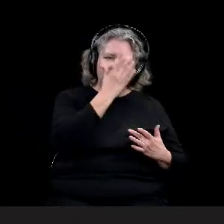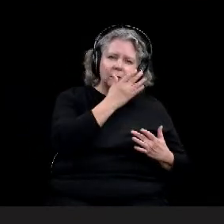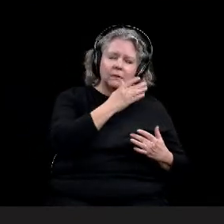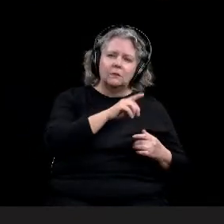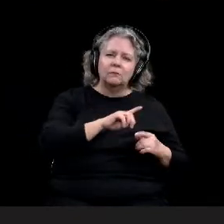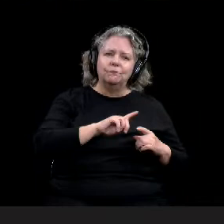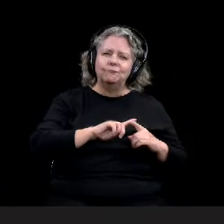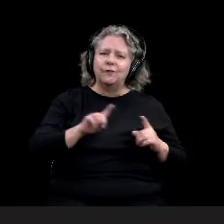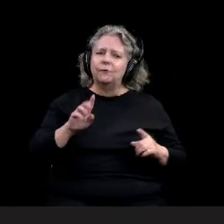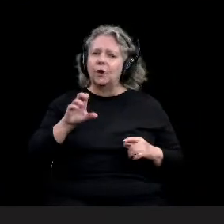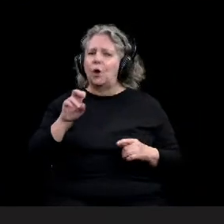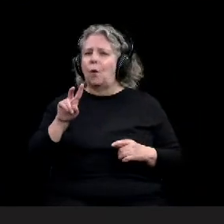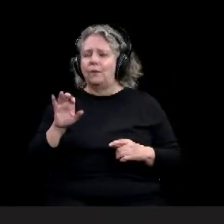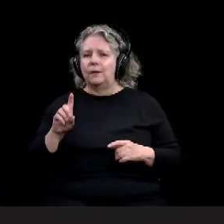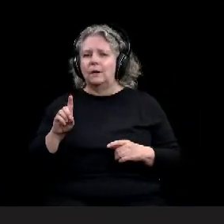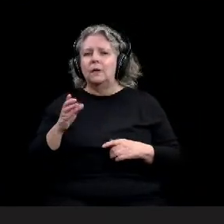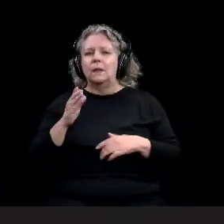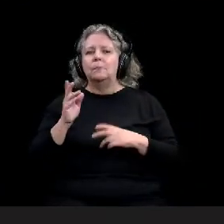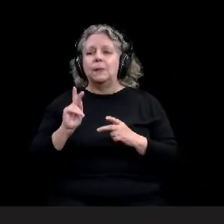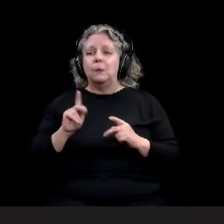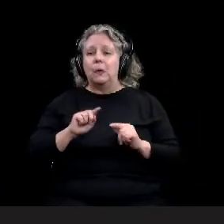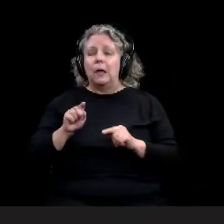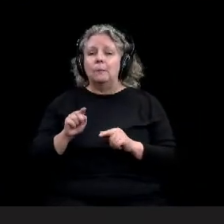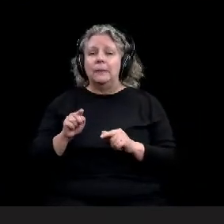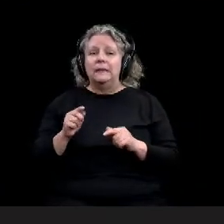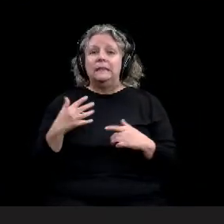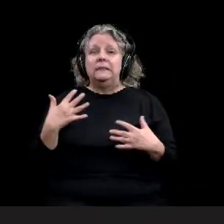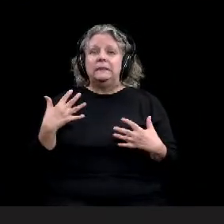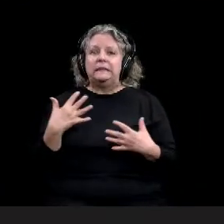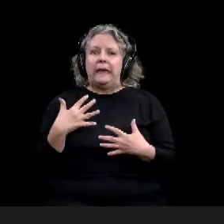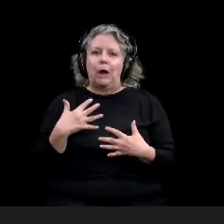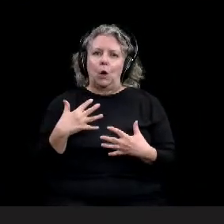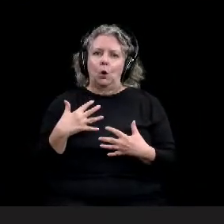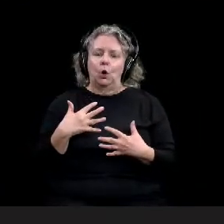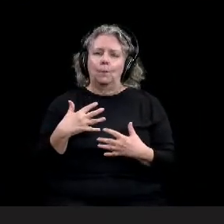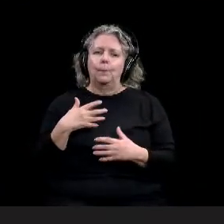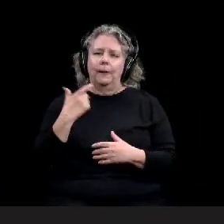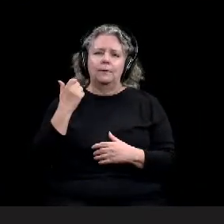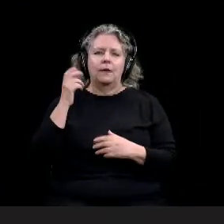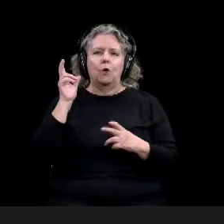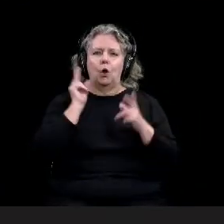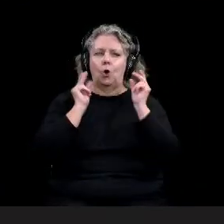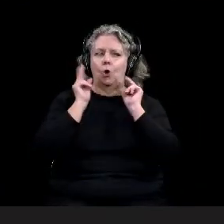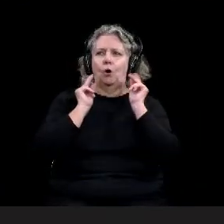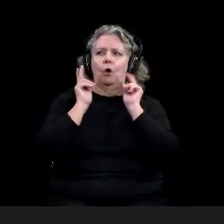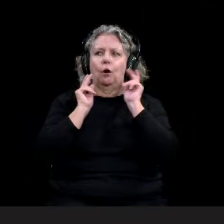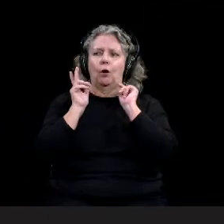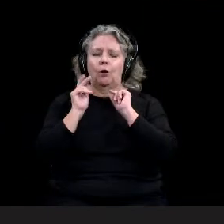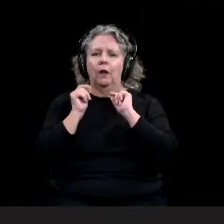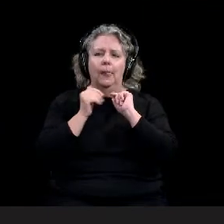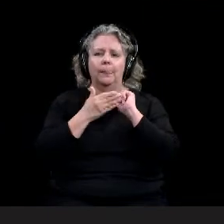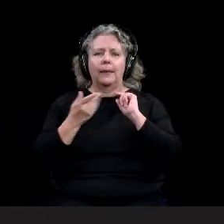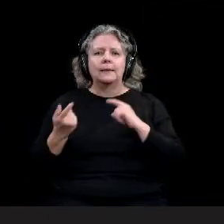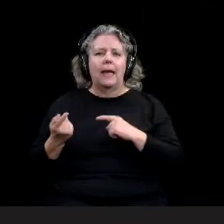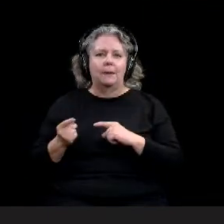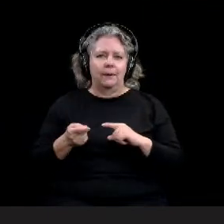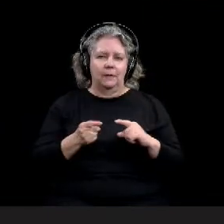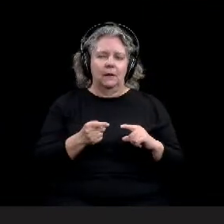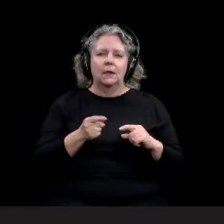they hear about what can happen with the disease. And it's been a real challenge for us to kind of comfort them in this